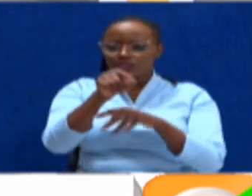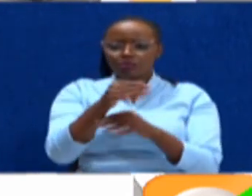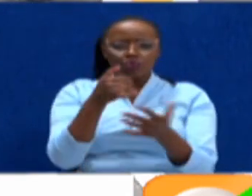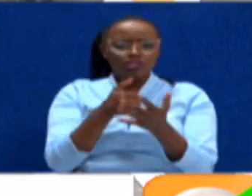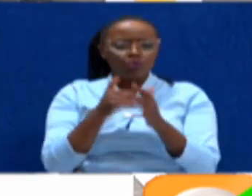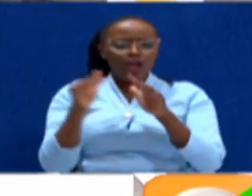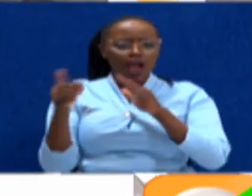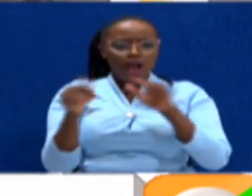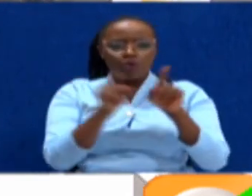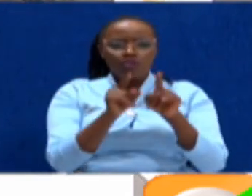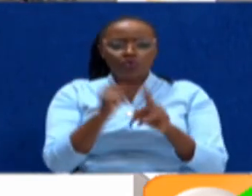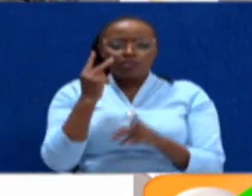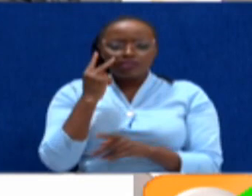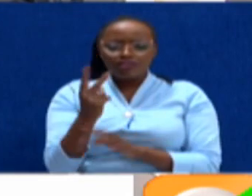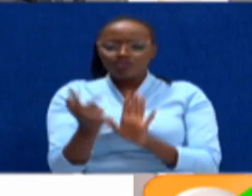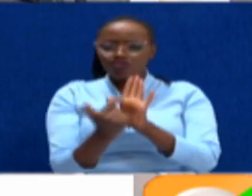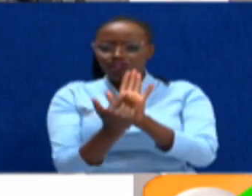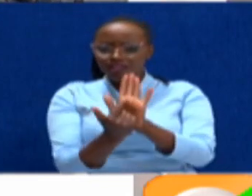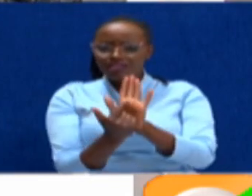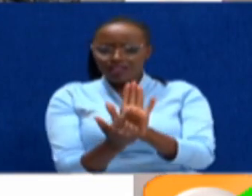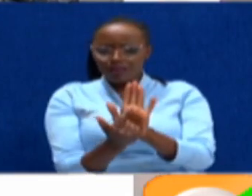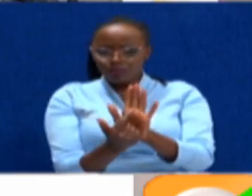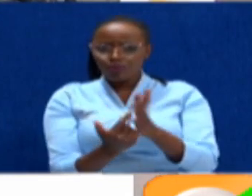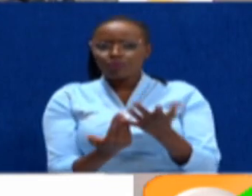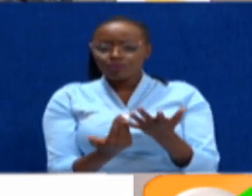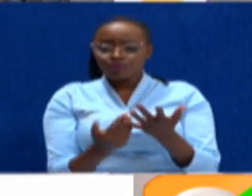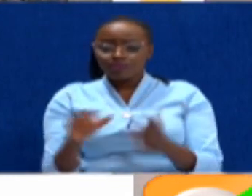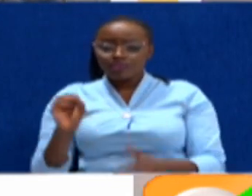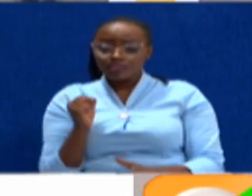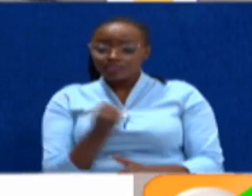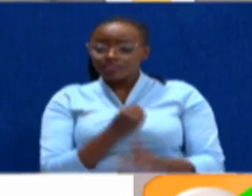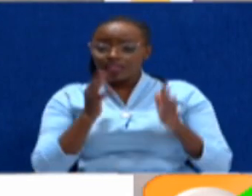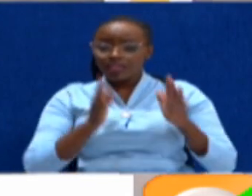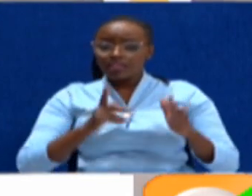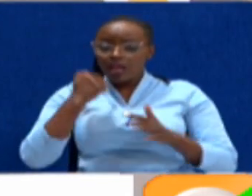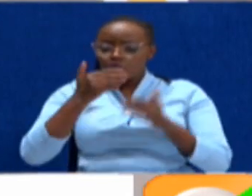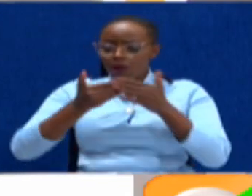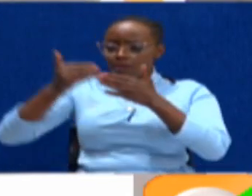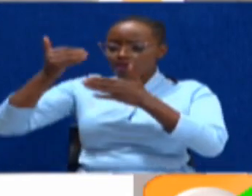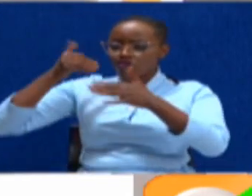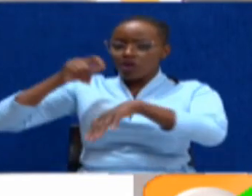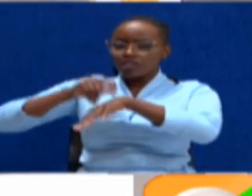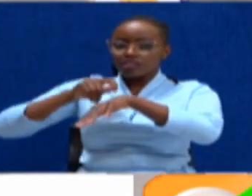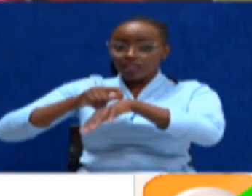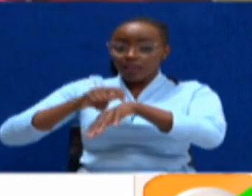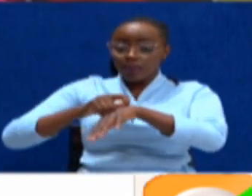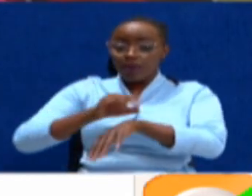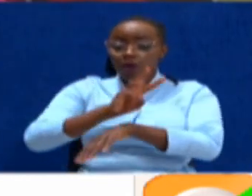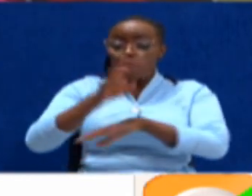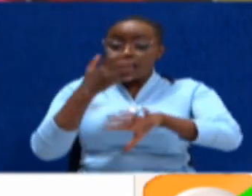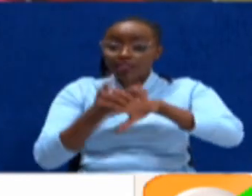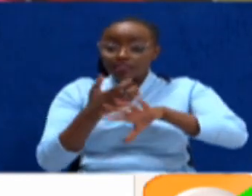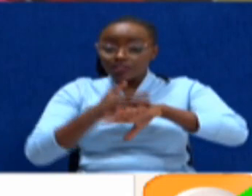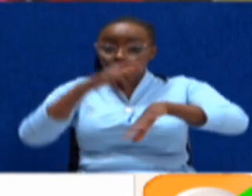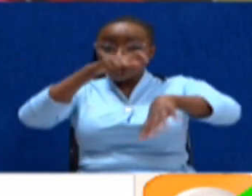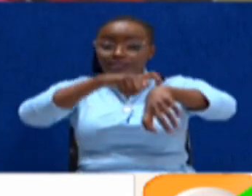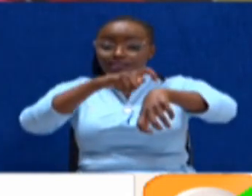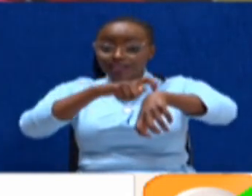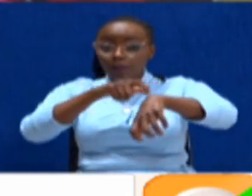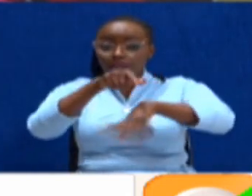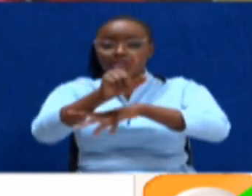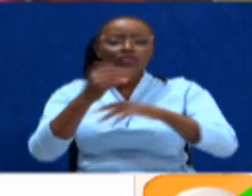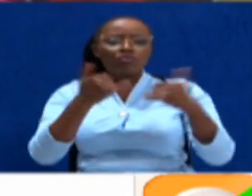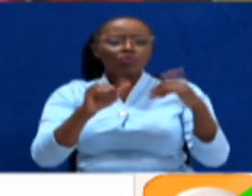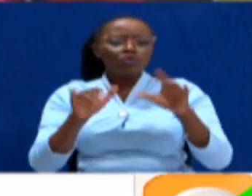out. We saw, for example, senators who the previous time, when it was Waititu's time, for example, they